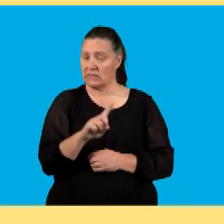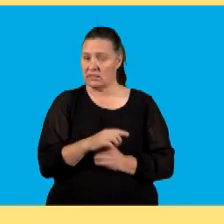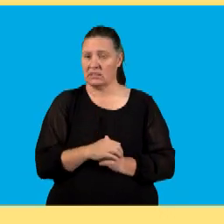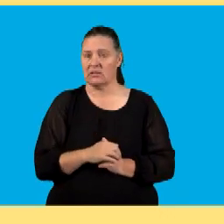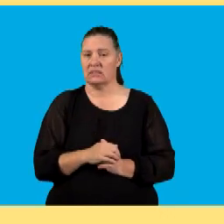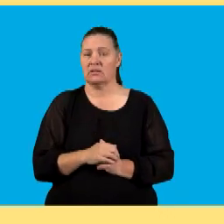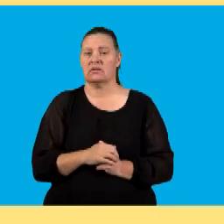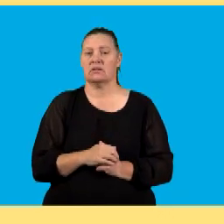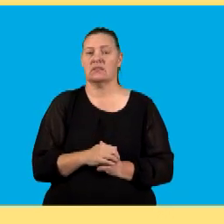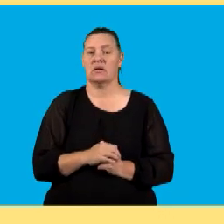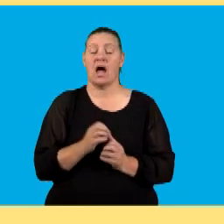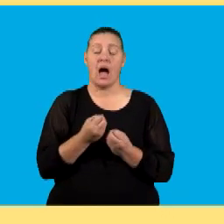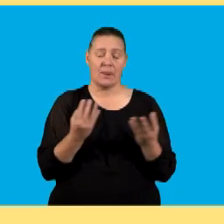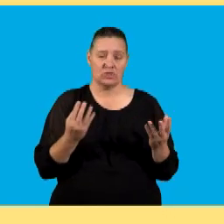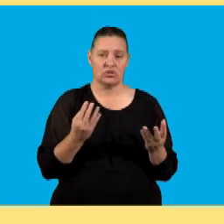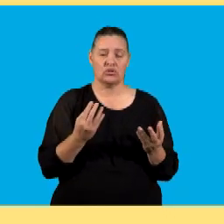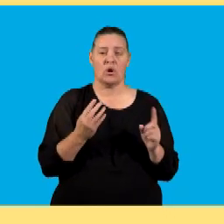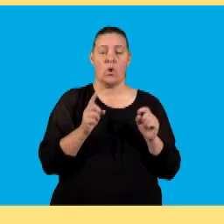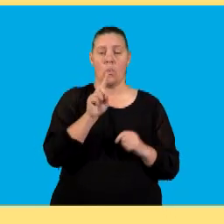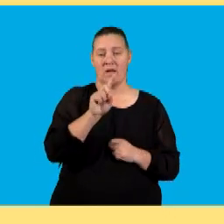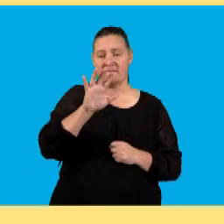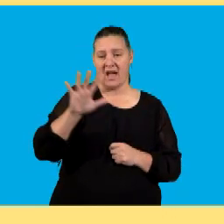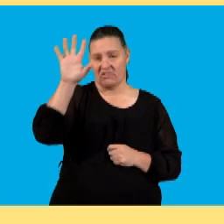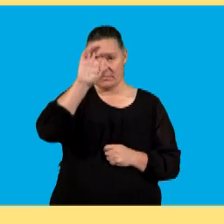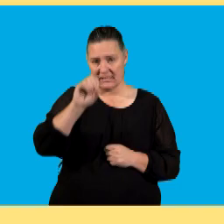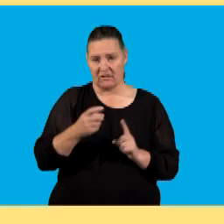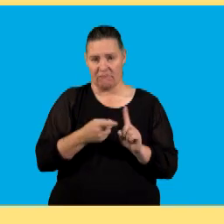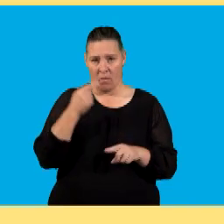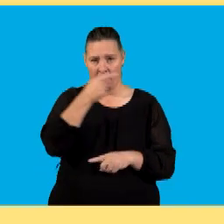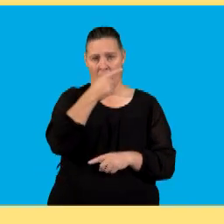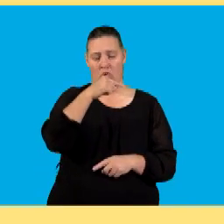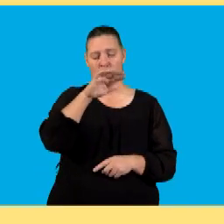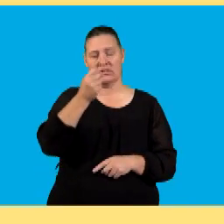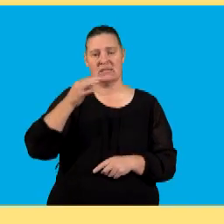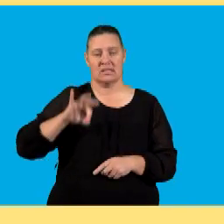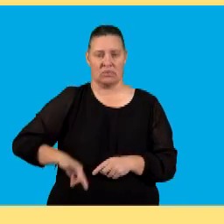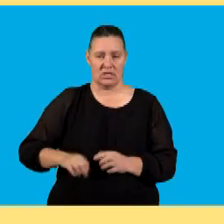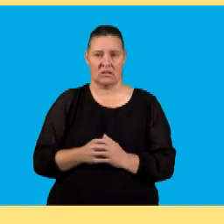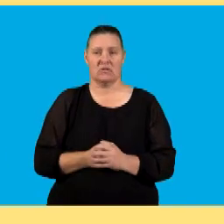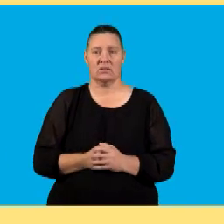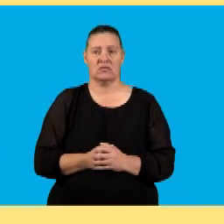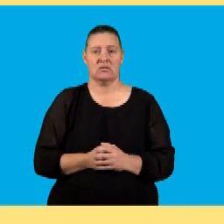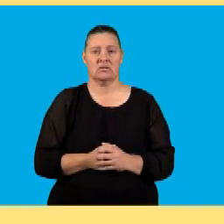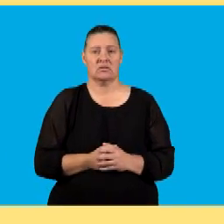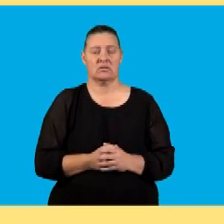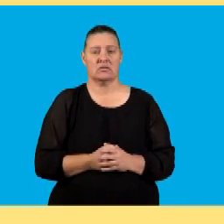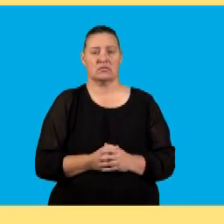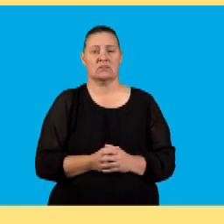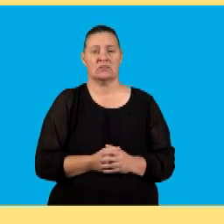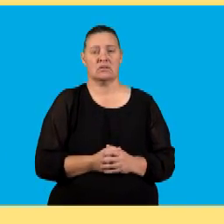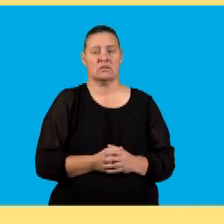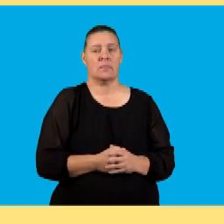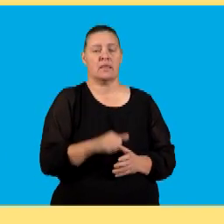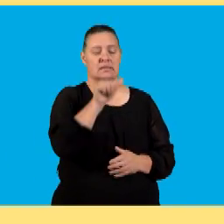it says pay as you earn is 15% of the gross salary. So I'll come